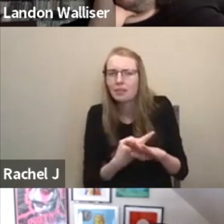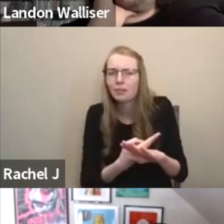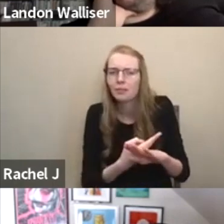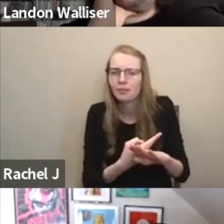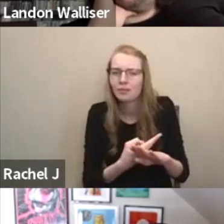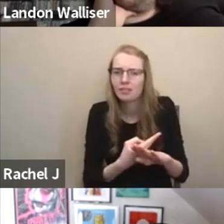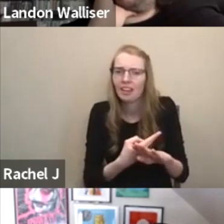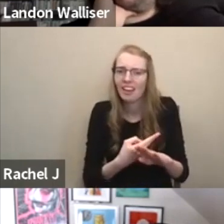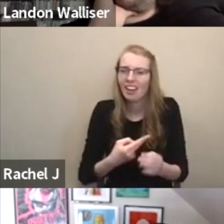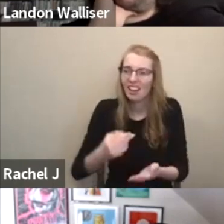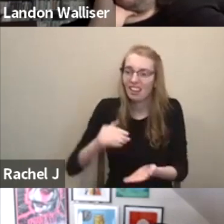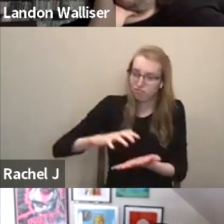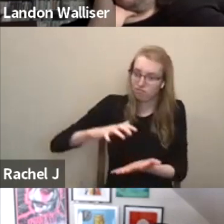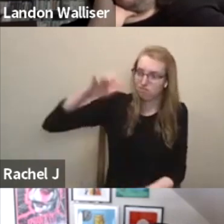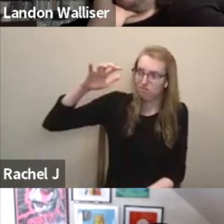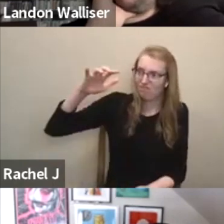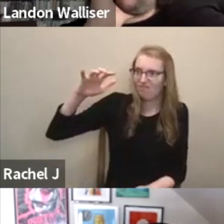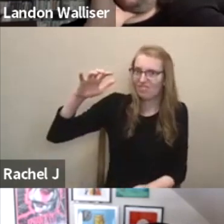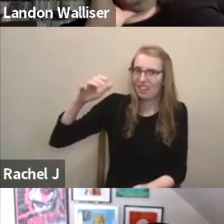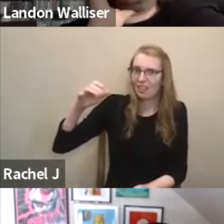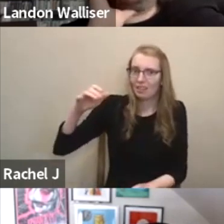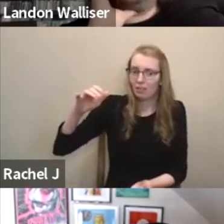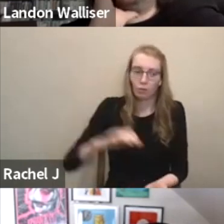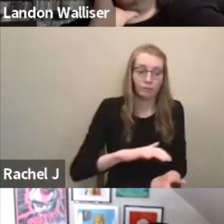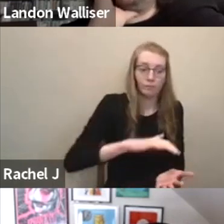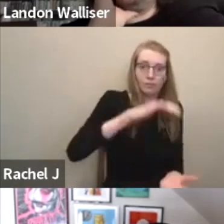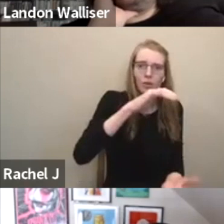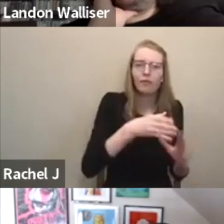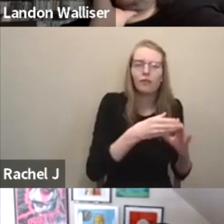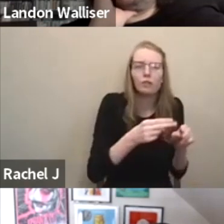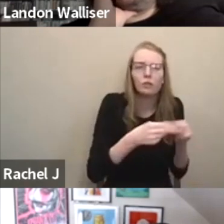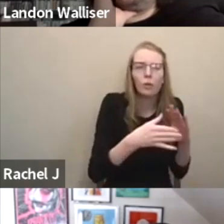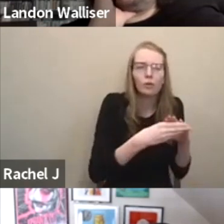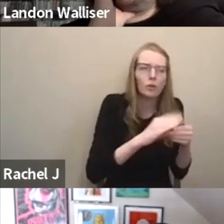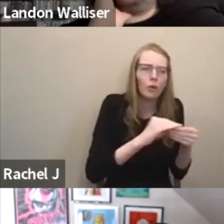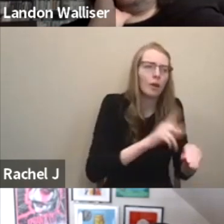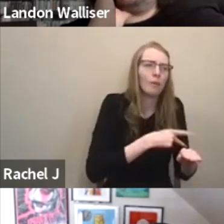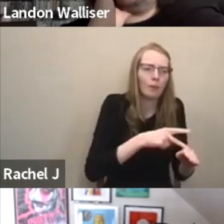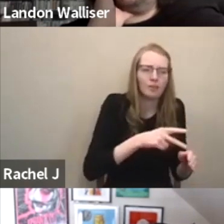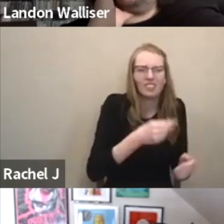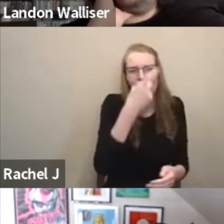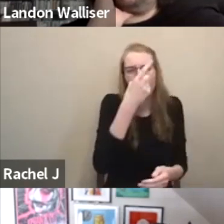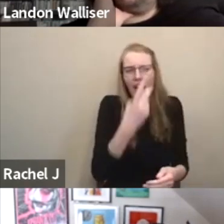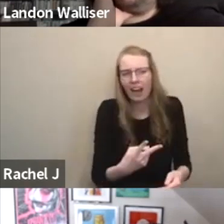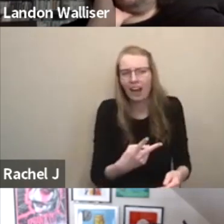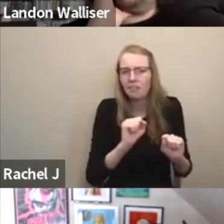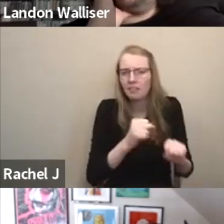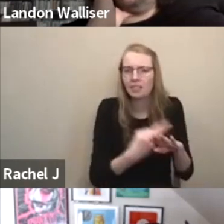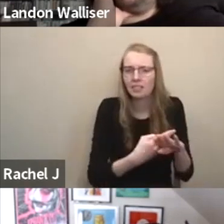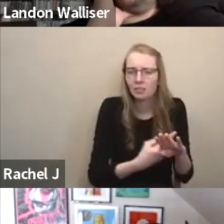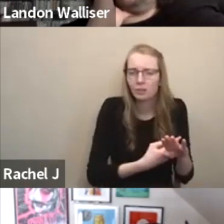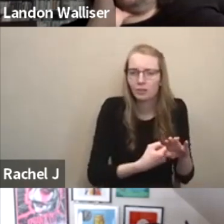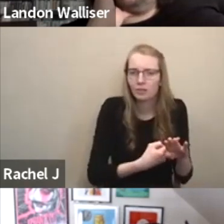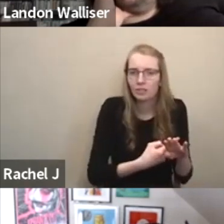about half of the stuff in short story and poetry, maybe kind of sort of. And then you put the stuff in front of the person that can